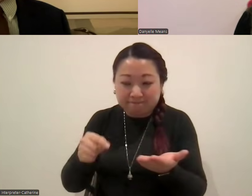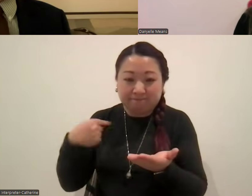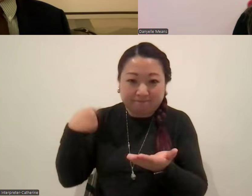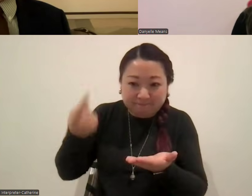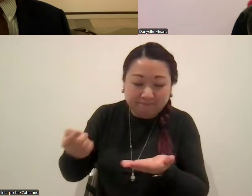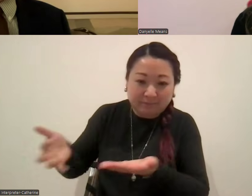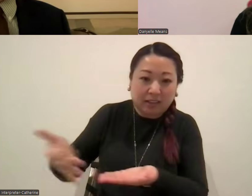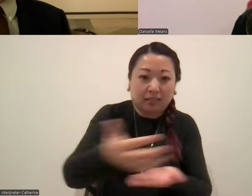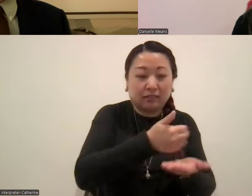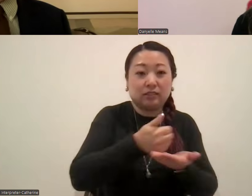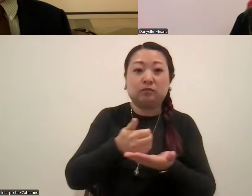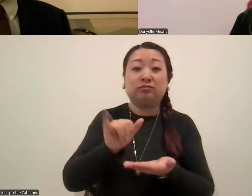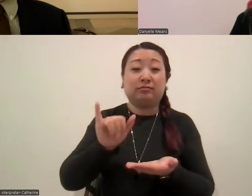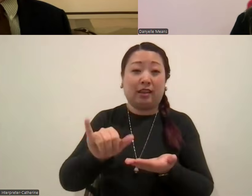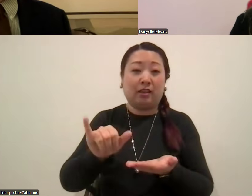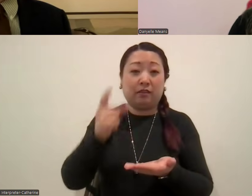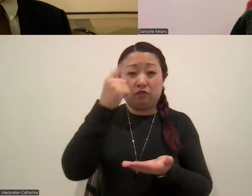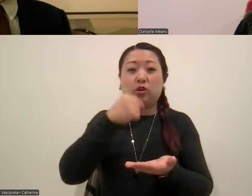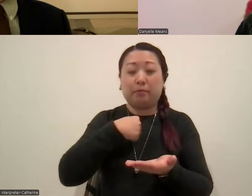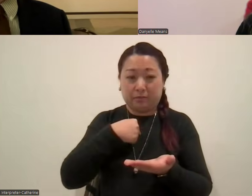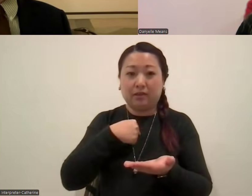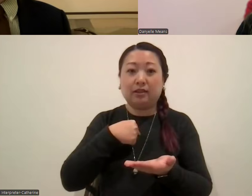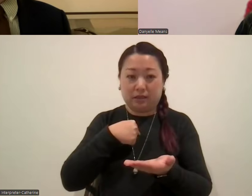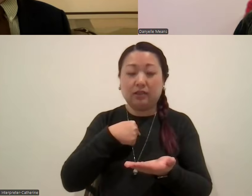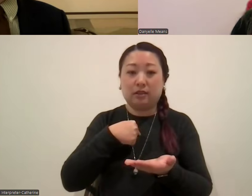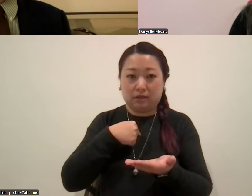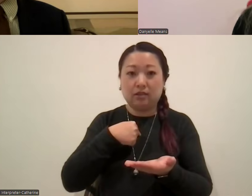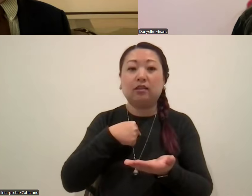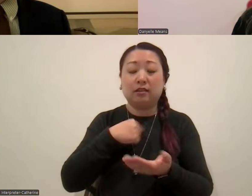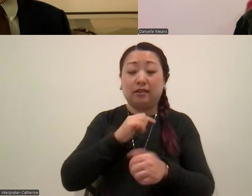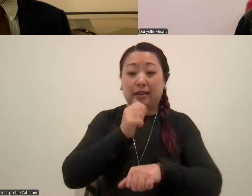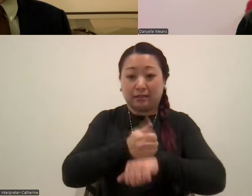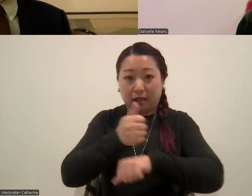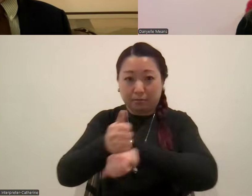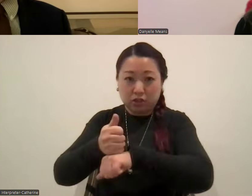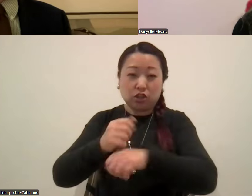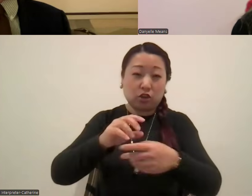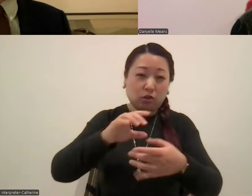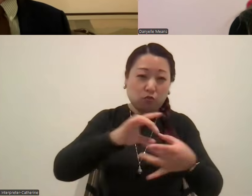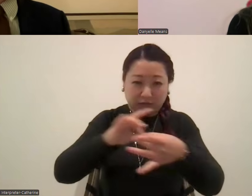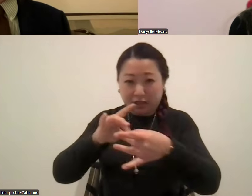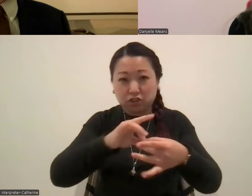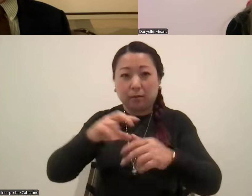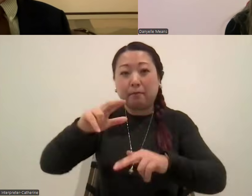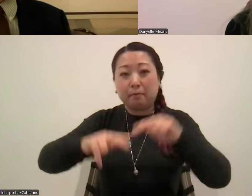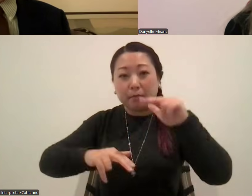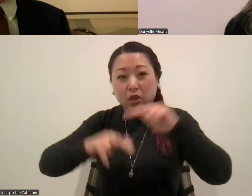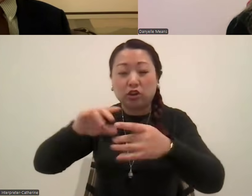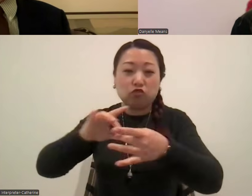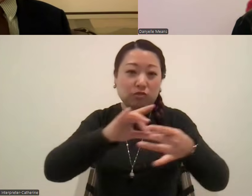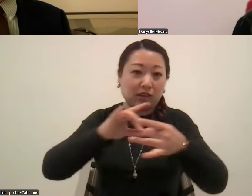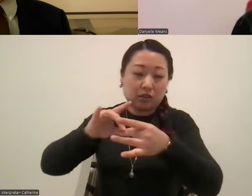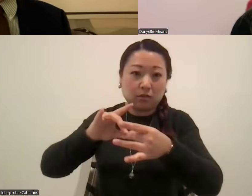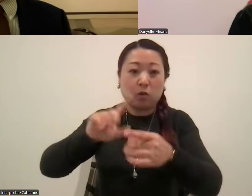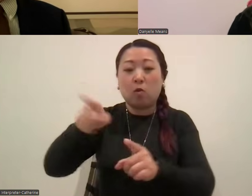And that to me is establishing those relationships and building those relationships only makes us